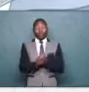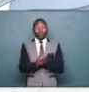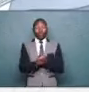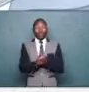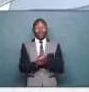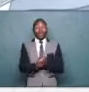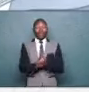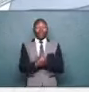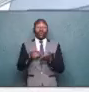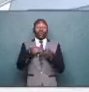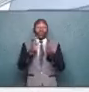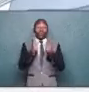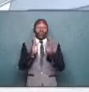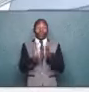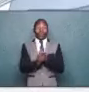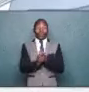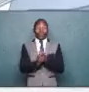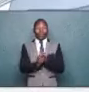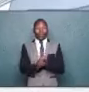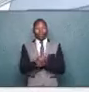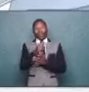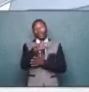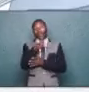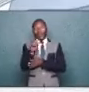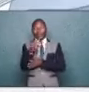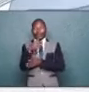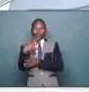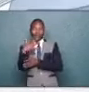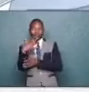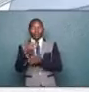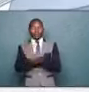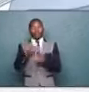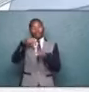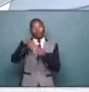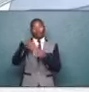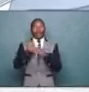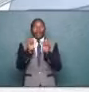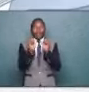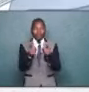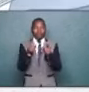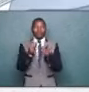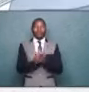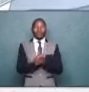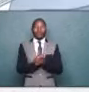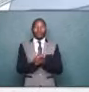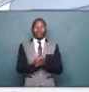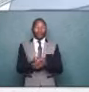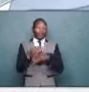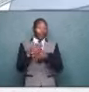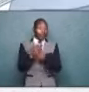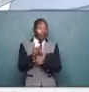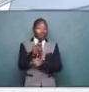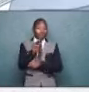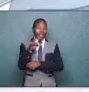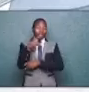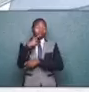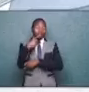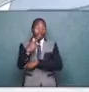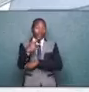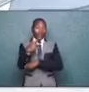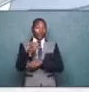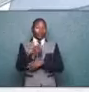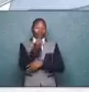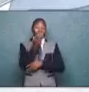actual voter registration for the 2025 general election commences. The Commission